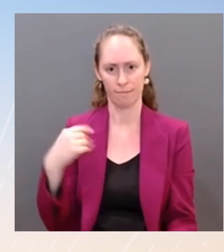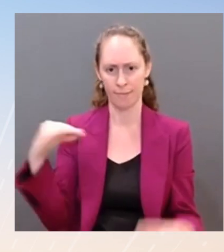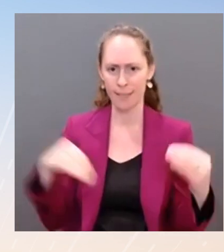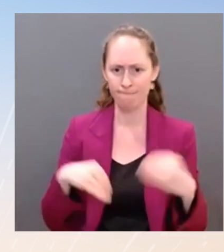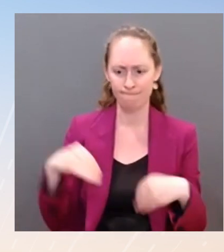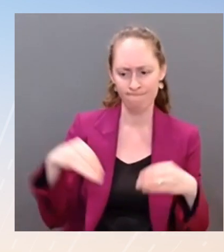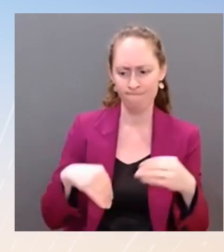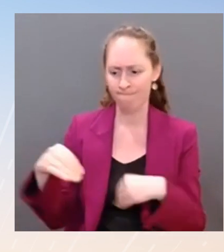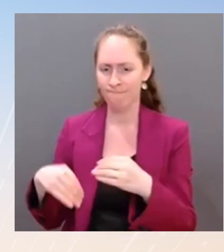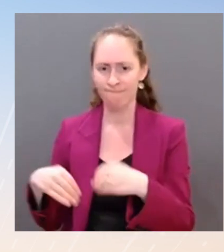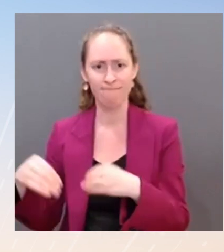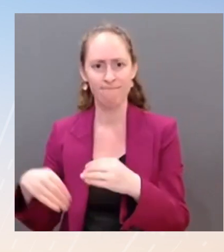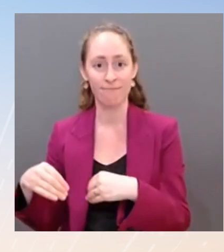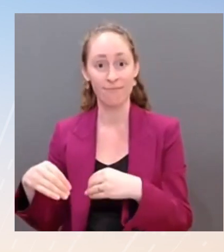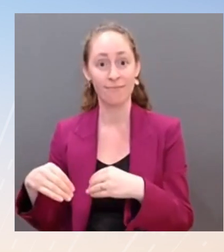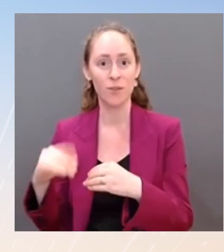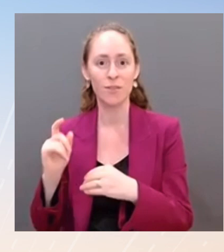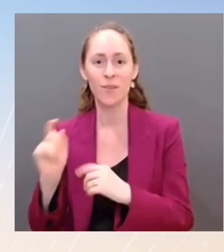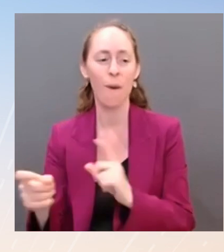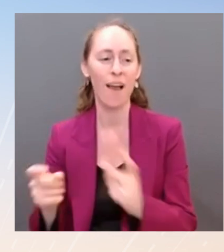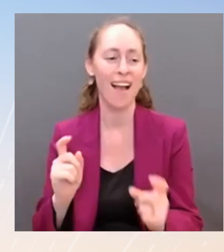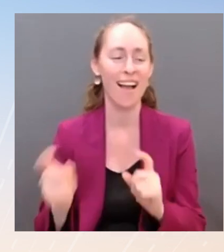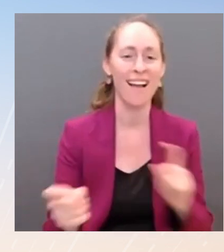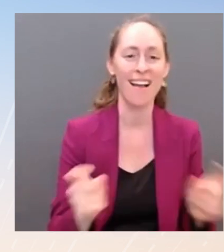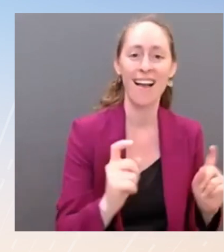also volunteer with Special Olympics.